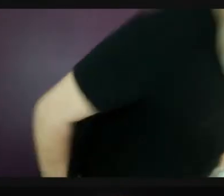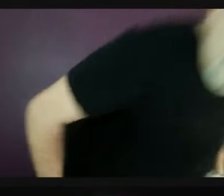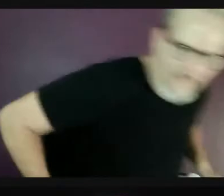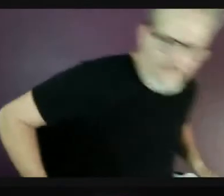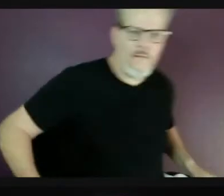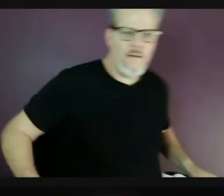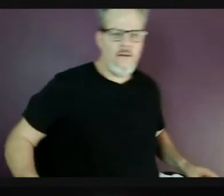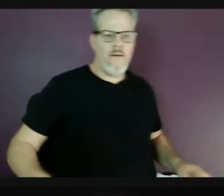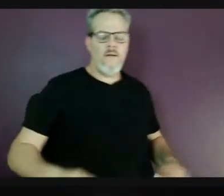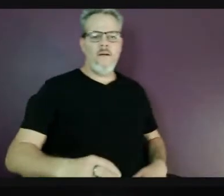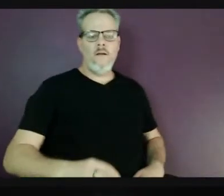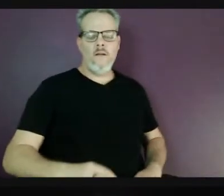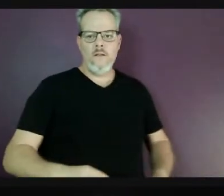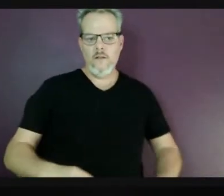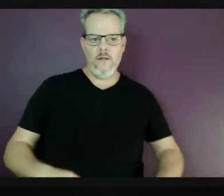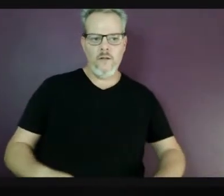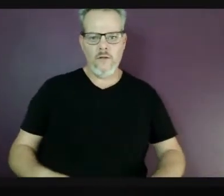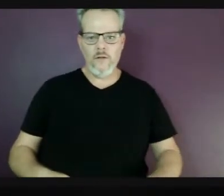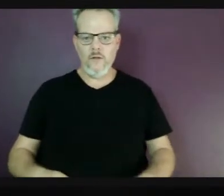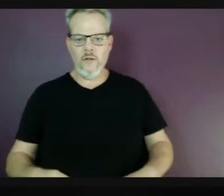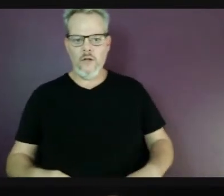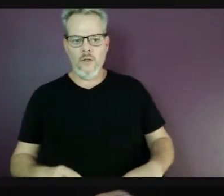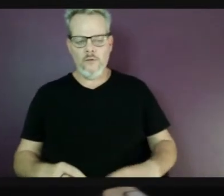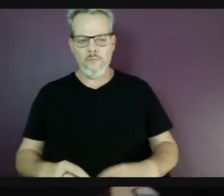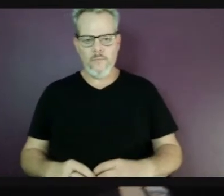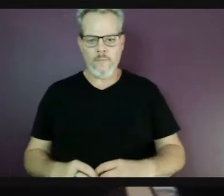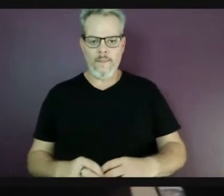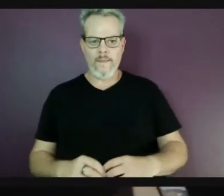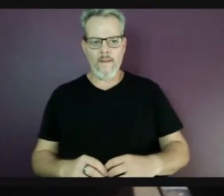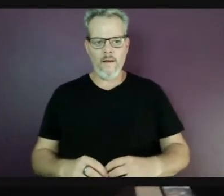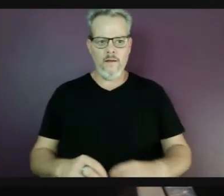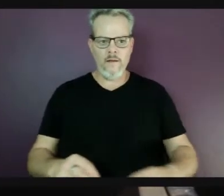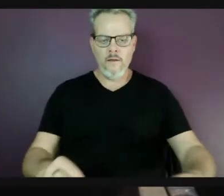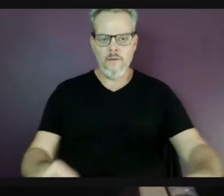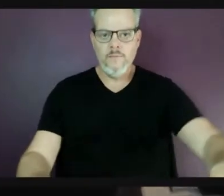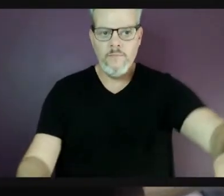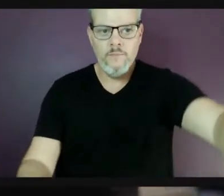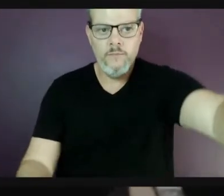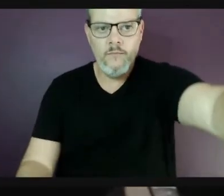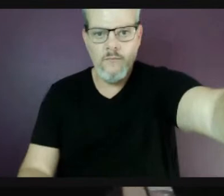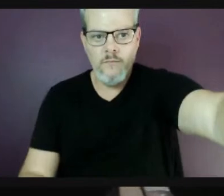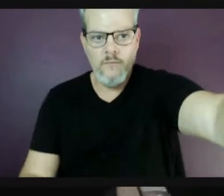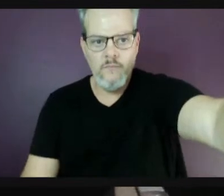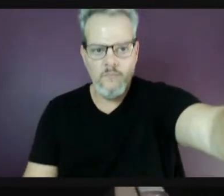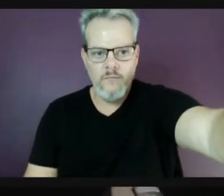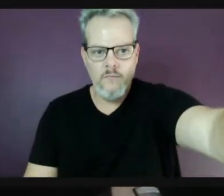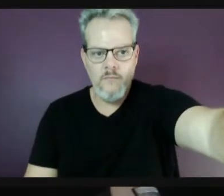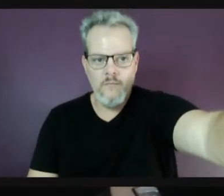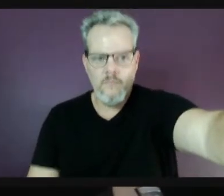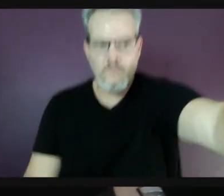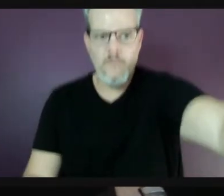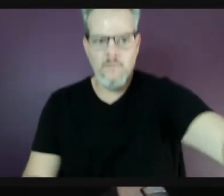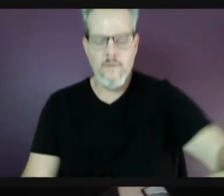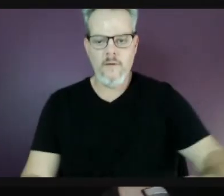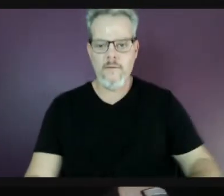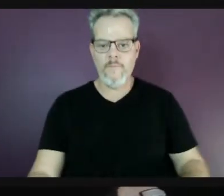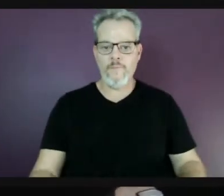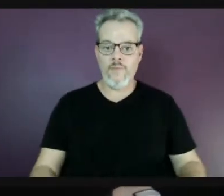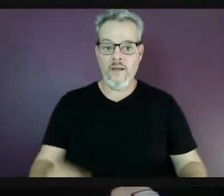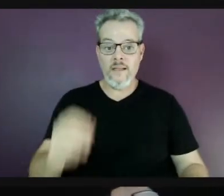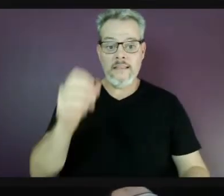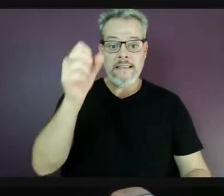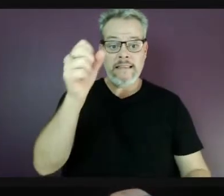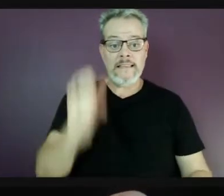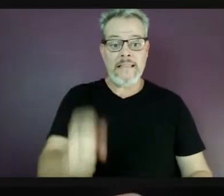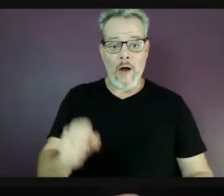Looking at the south flank GPS stations, we won't go too far, but I have these lined up in proximity to the summit. So the south flank stations closest to the